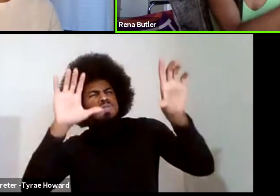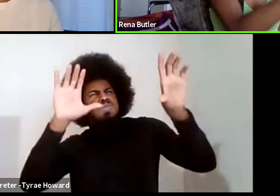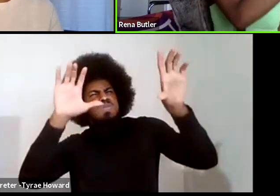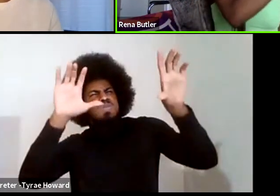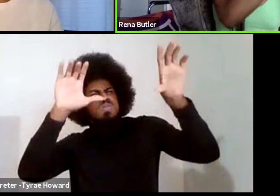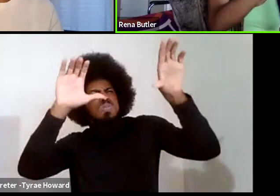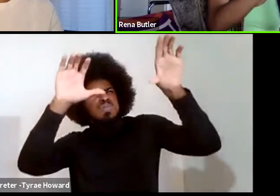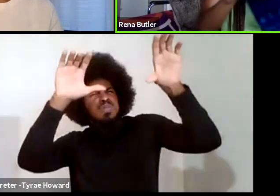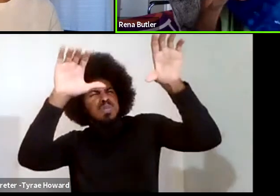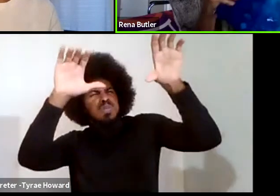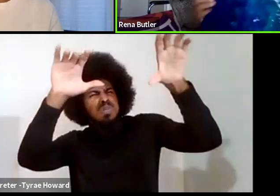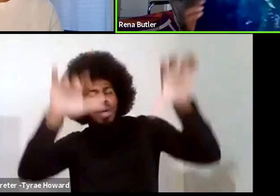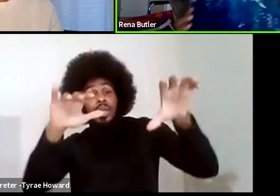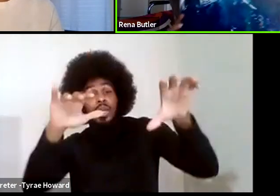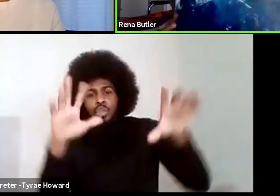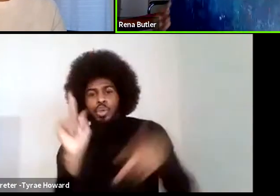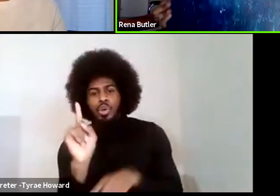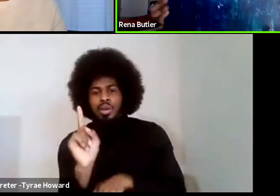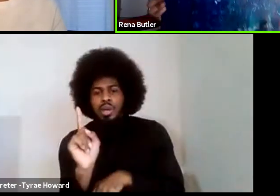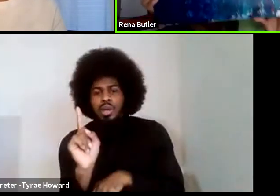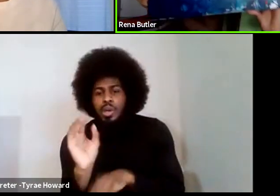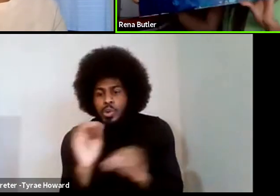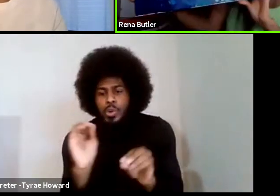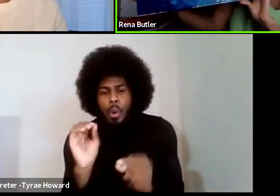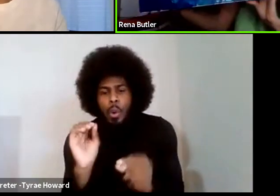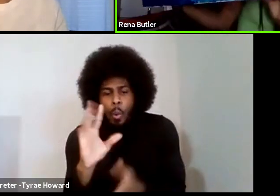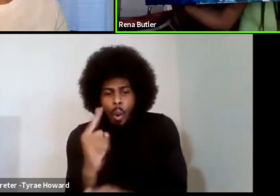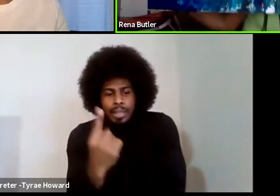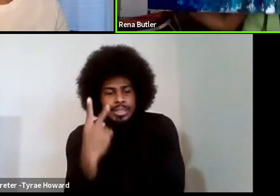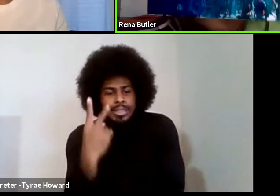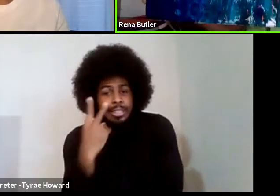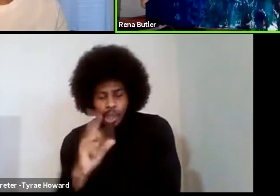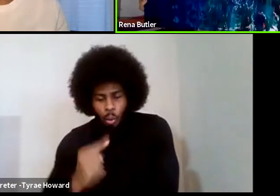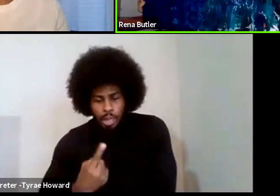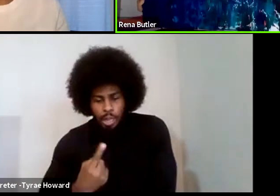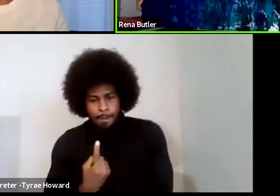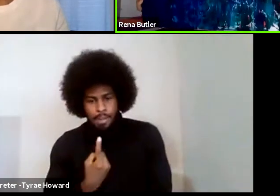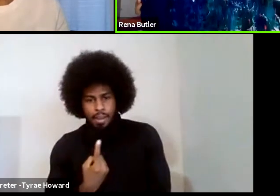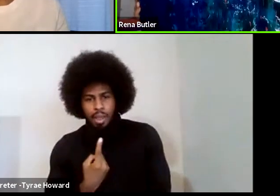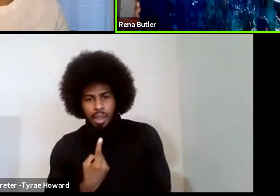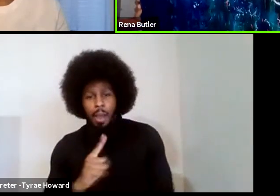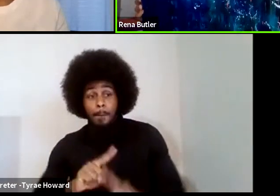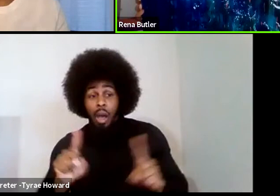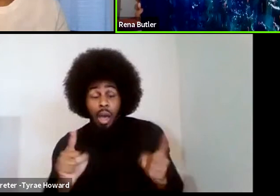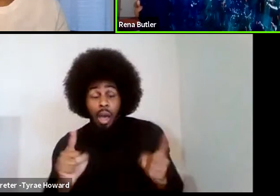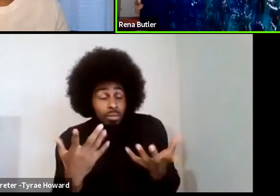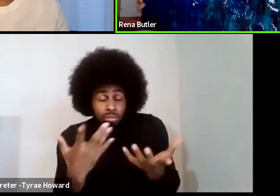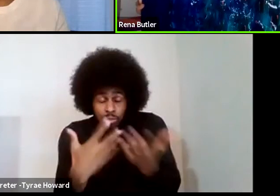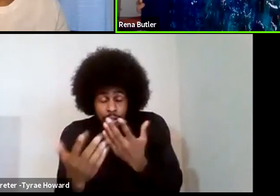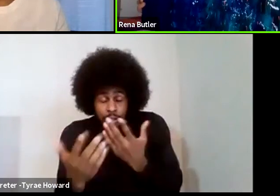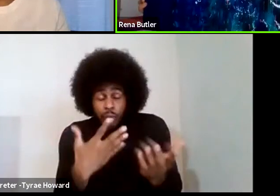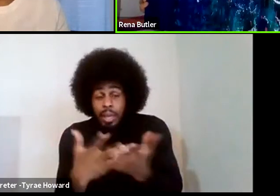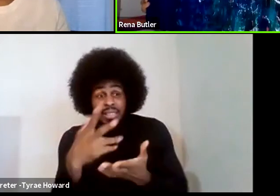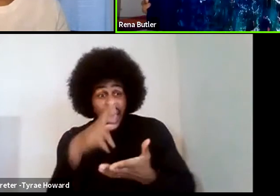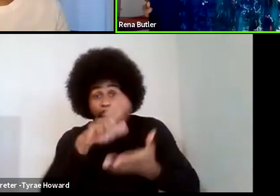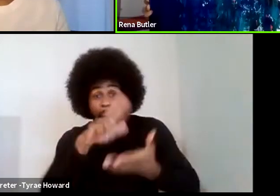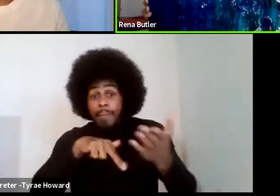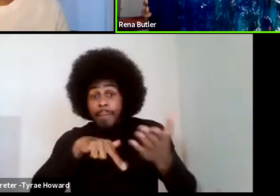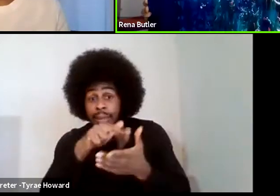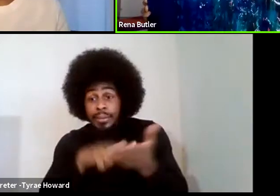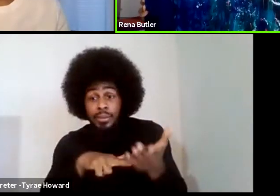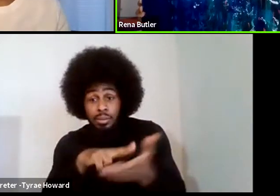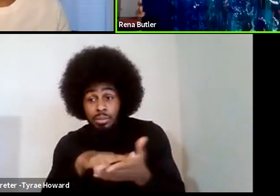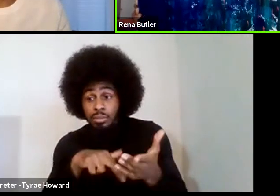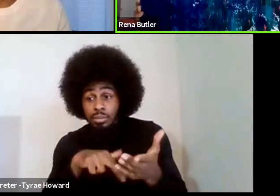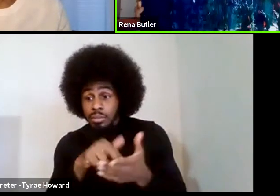I interpreted it into a painting. And it's just me and the tsunami, and maybe this is the